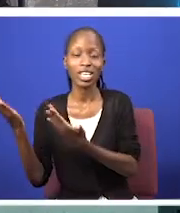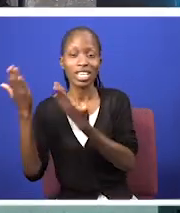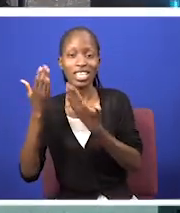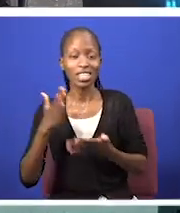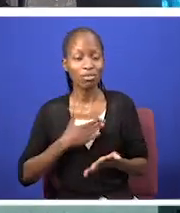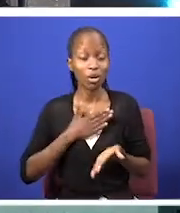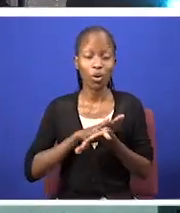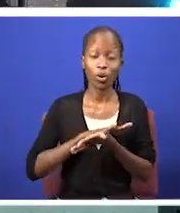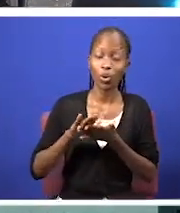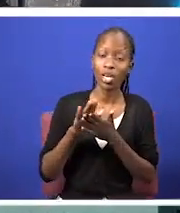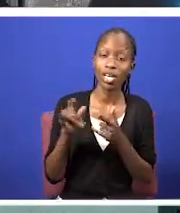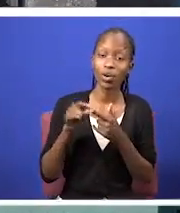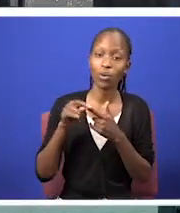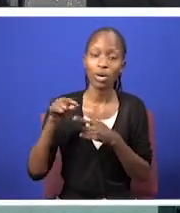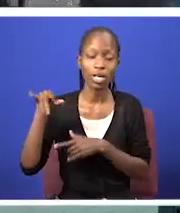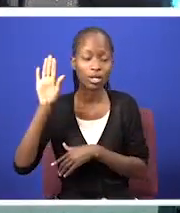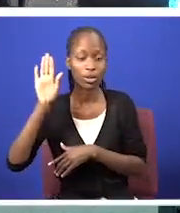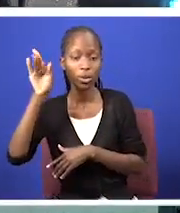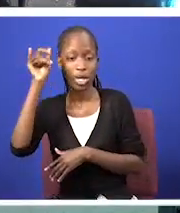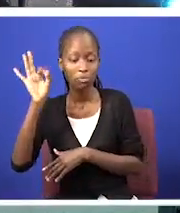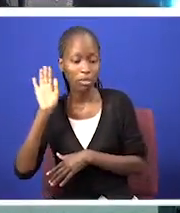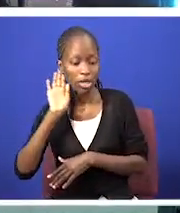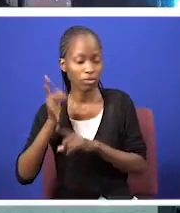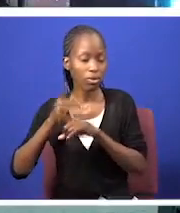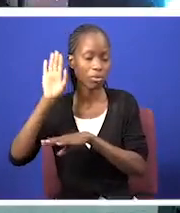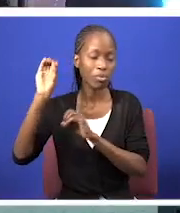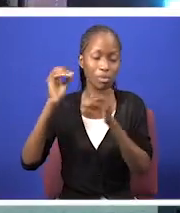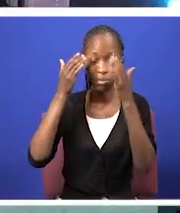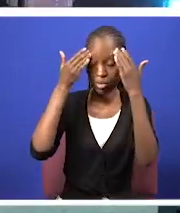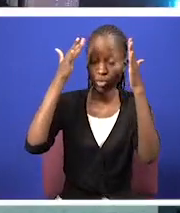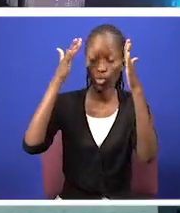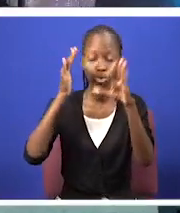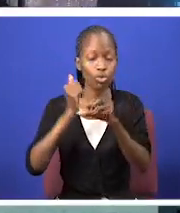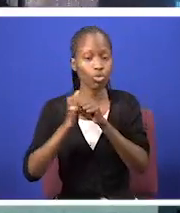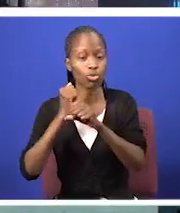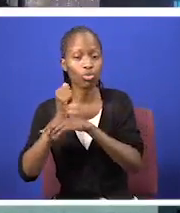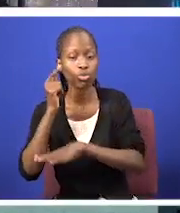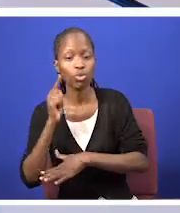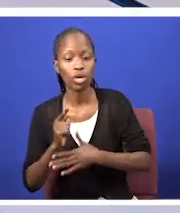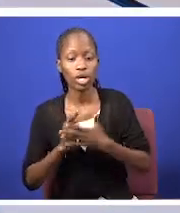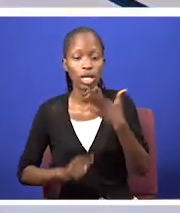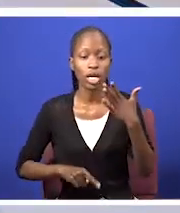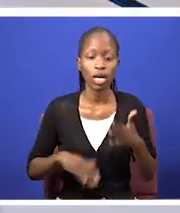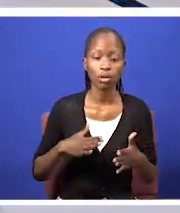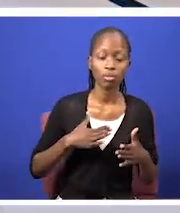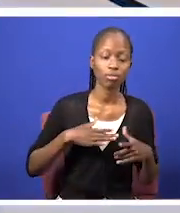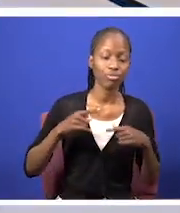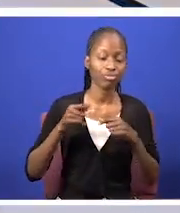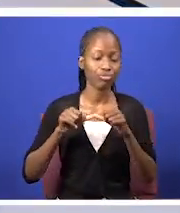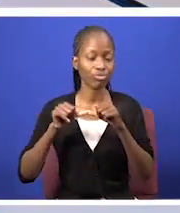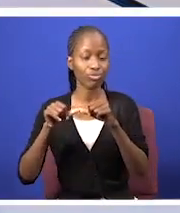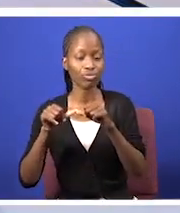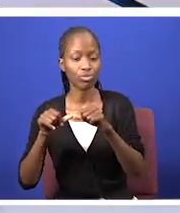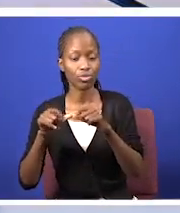give me your holy word. Hey, if I can't hear from you, I'll know what to do today. And I'll know what to do. I won't